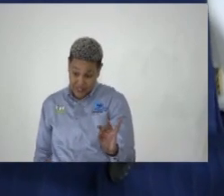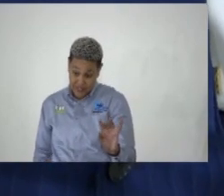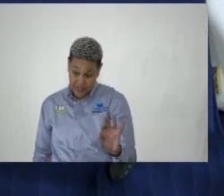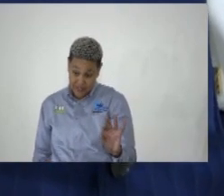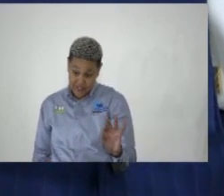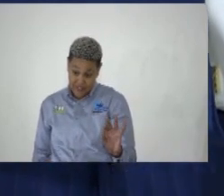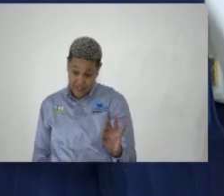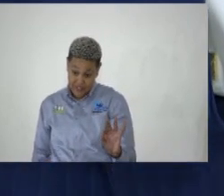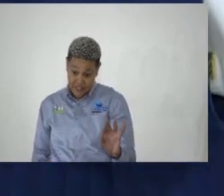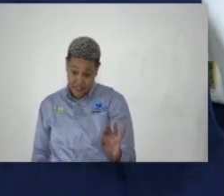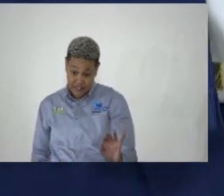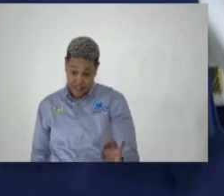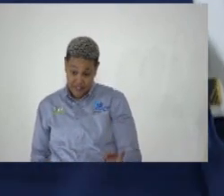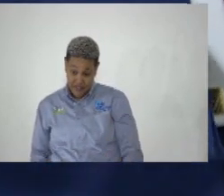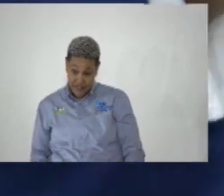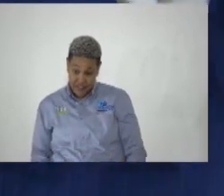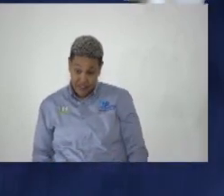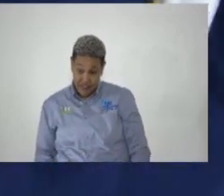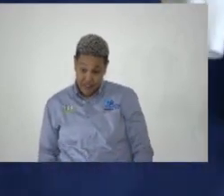80, Madam Speaker,